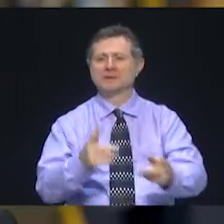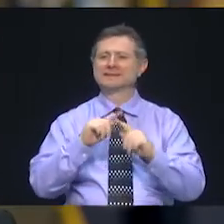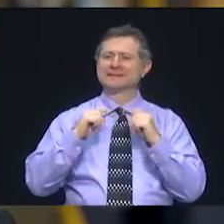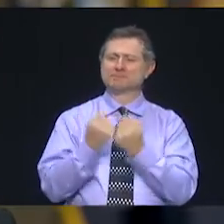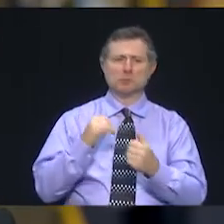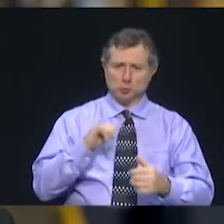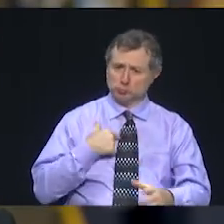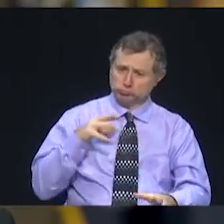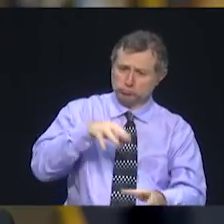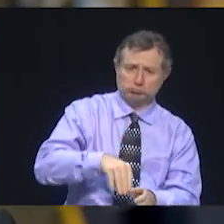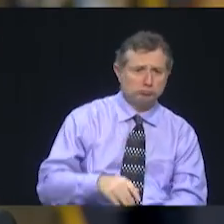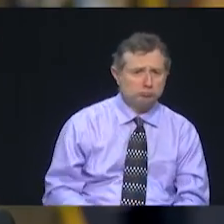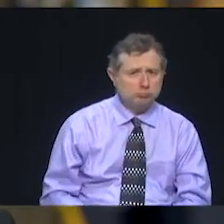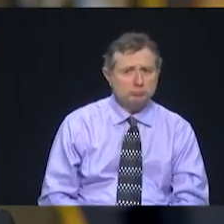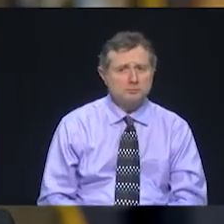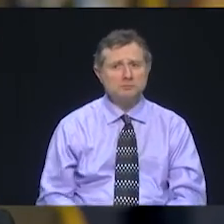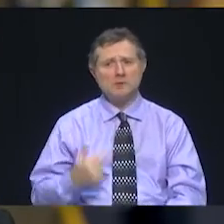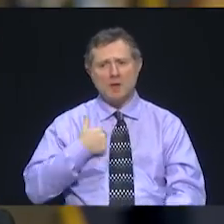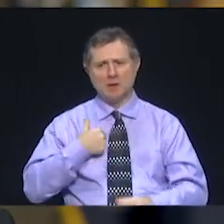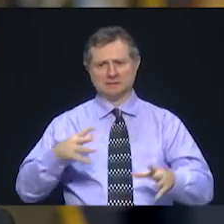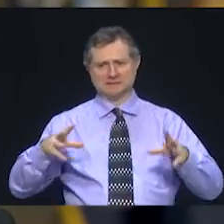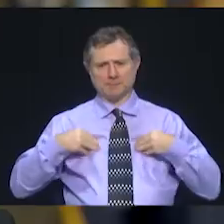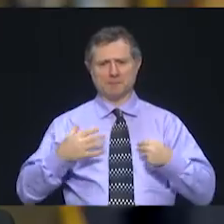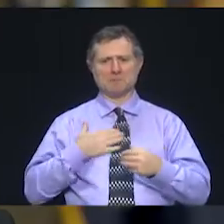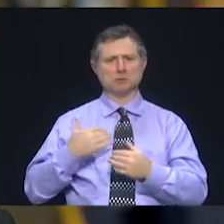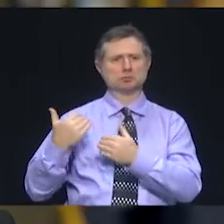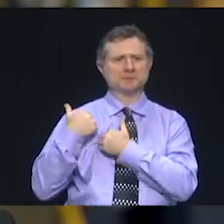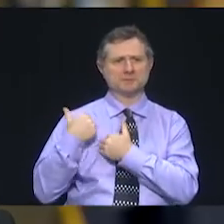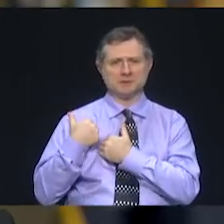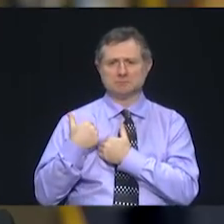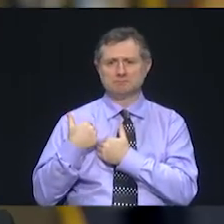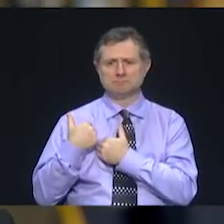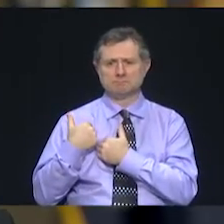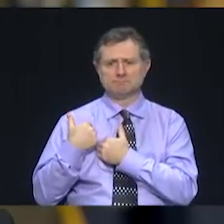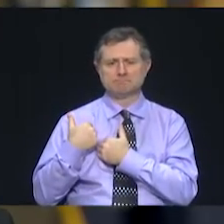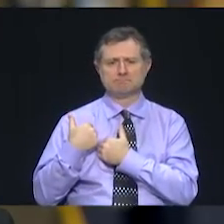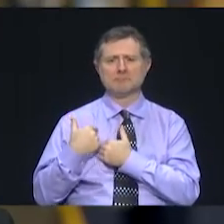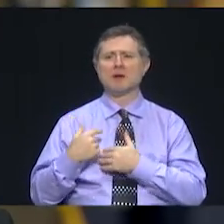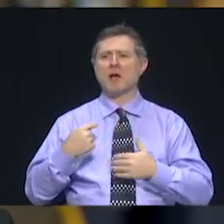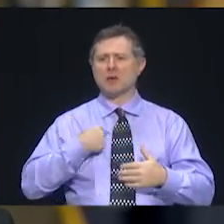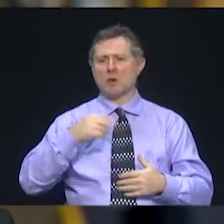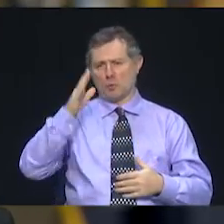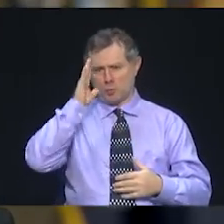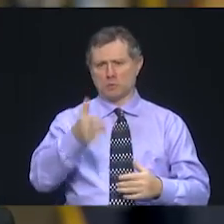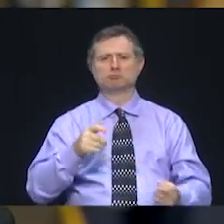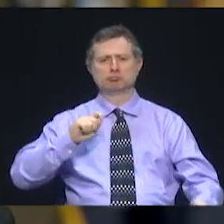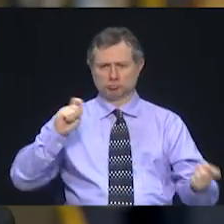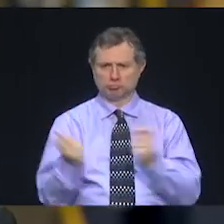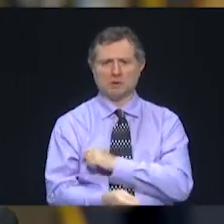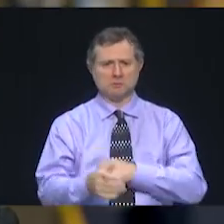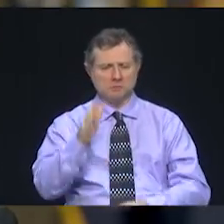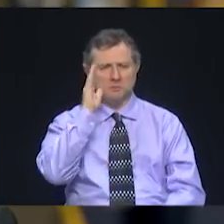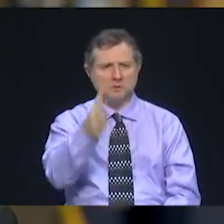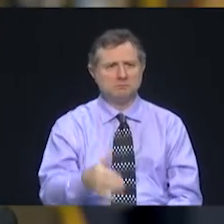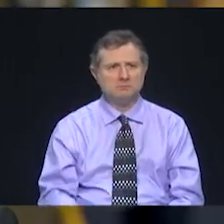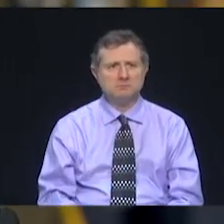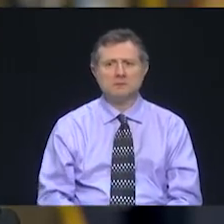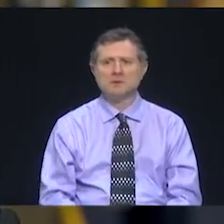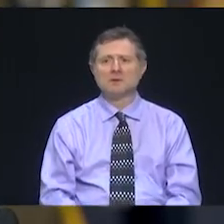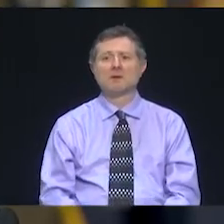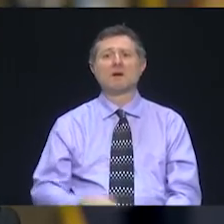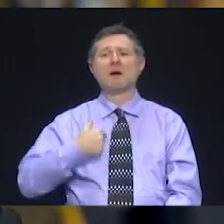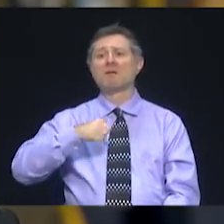I accept responsibility, and we are making changes. Other